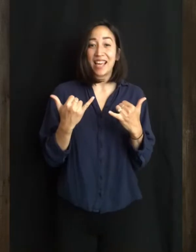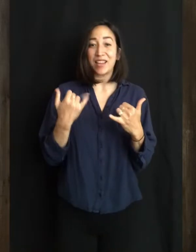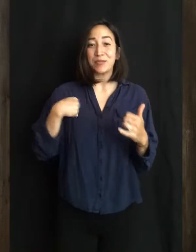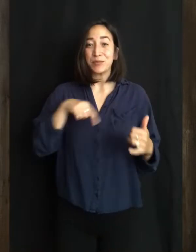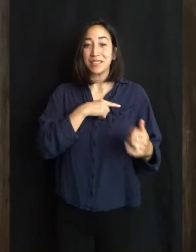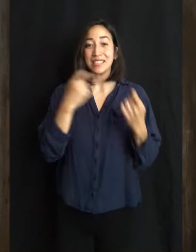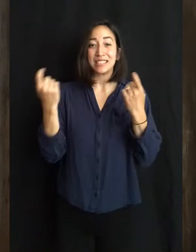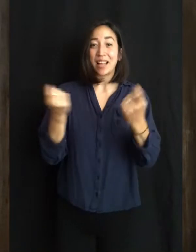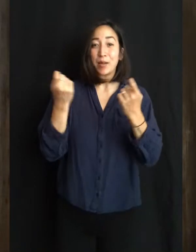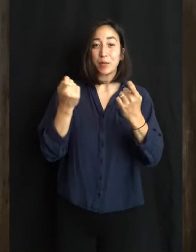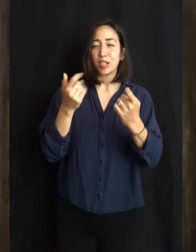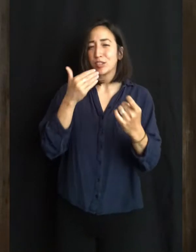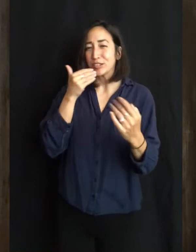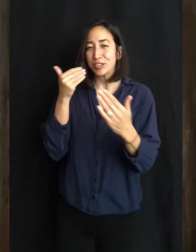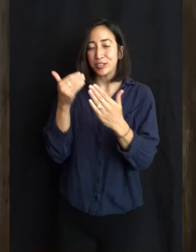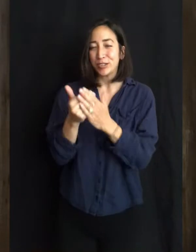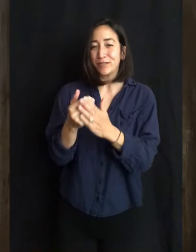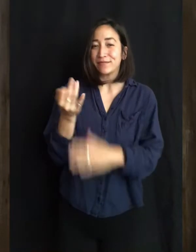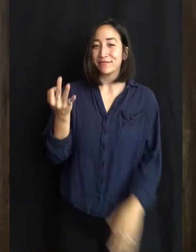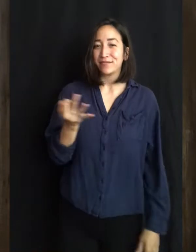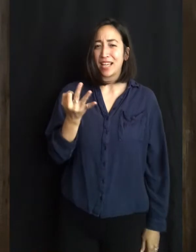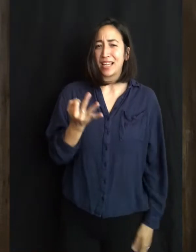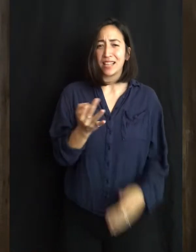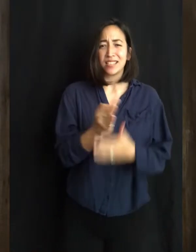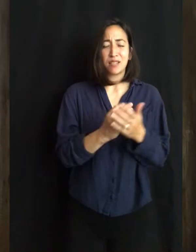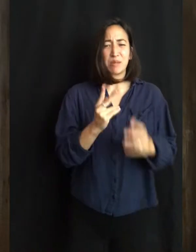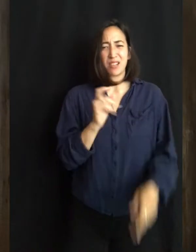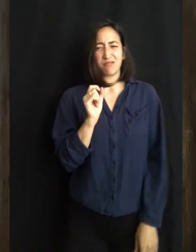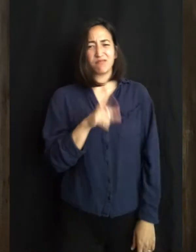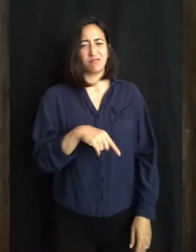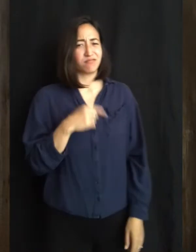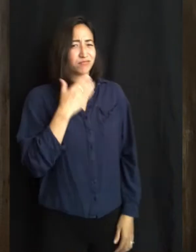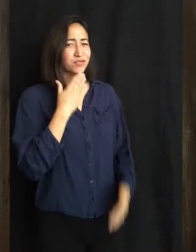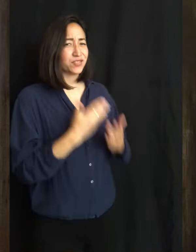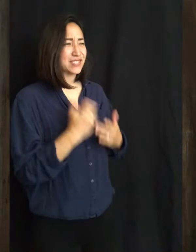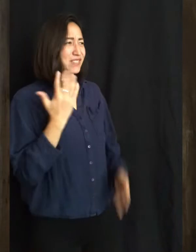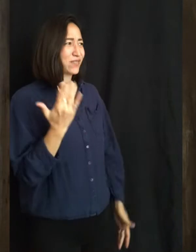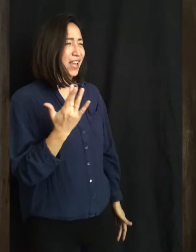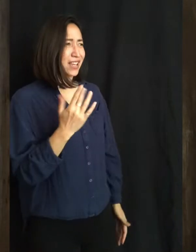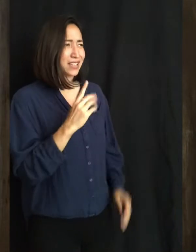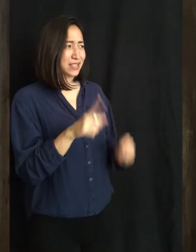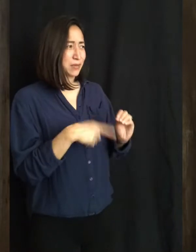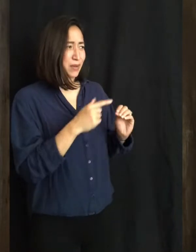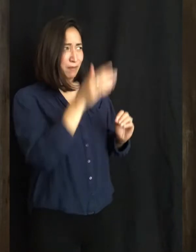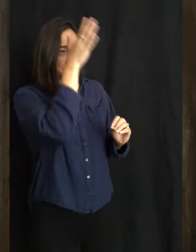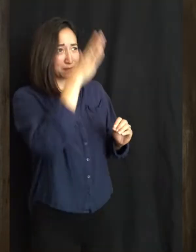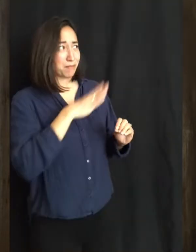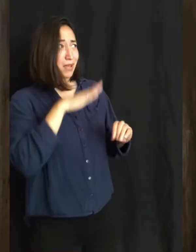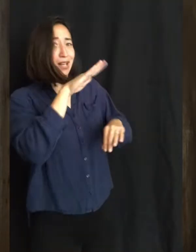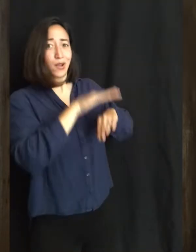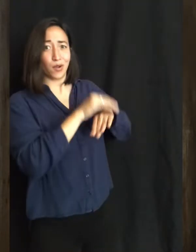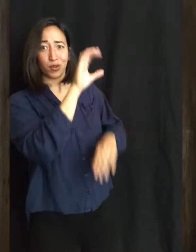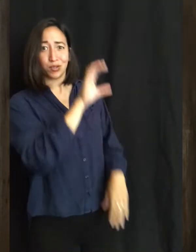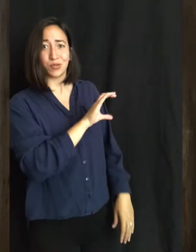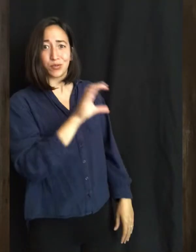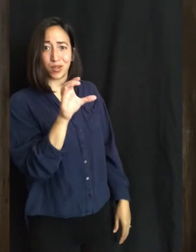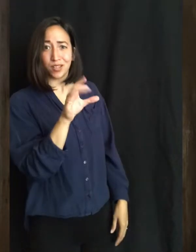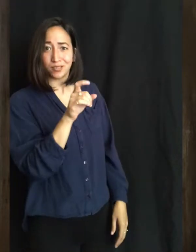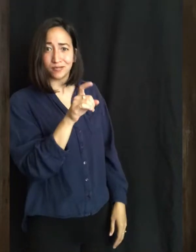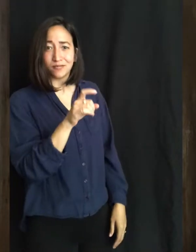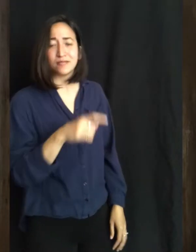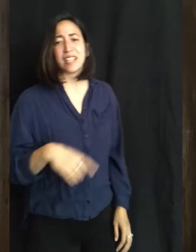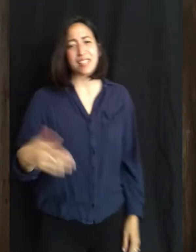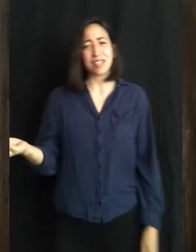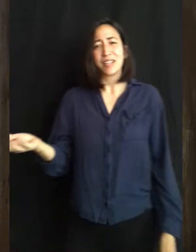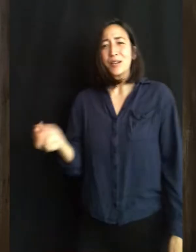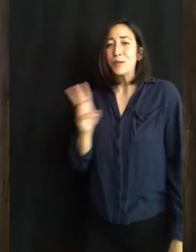Today we celebrate Good Friday. Some may ask, why do you call it good when it's about a man on a cross? Well, he's not just a